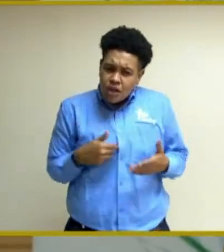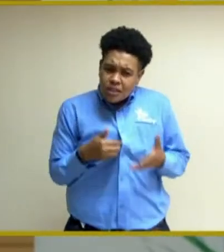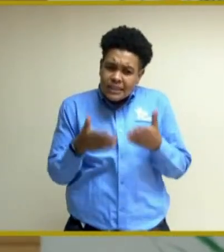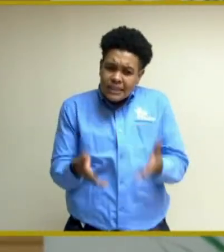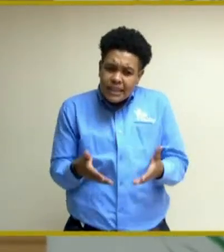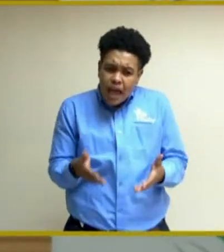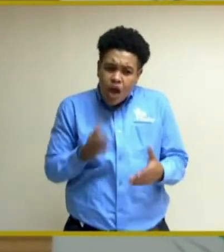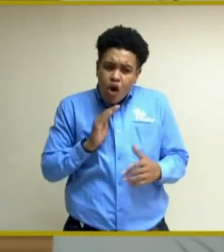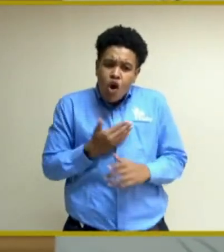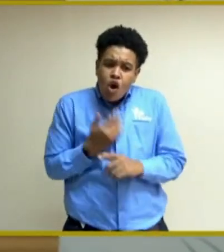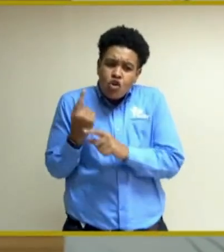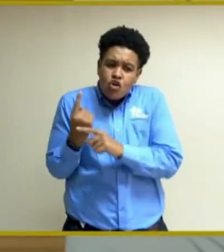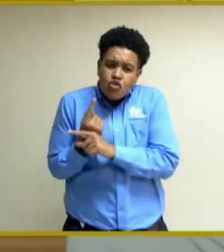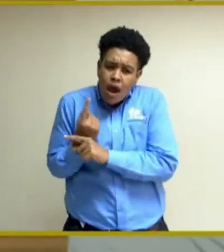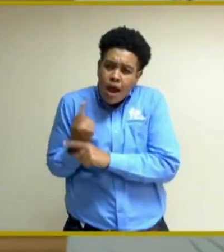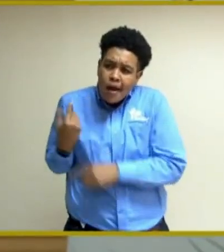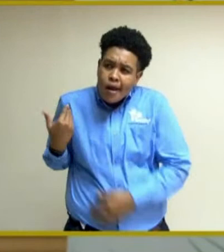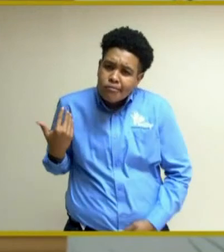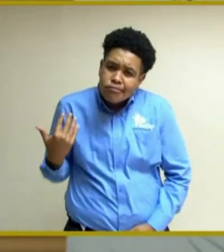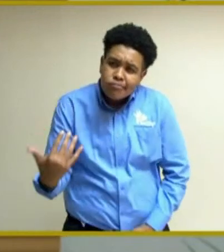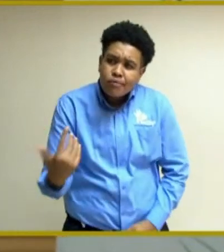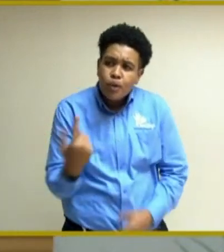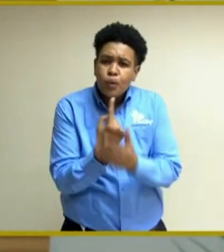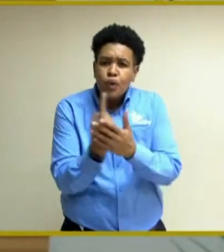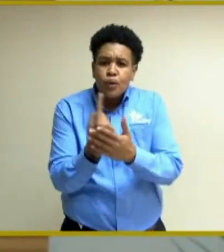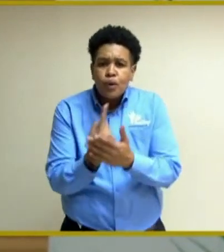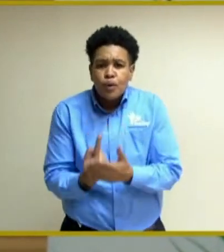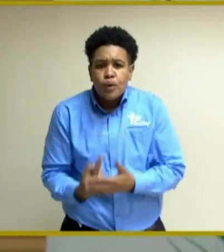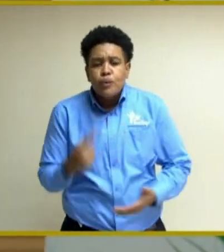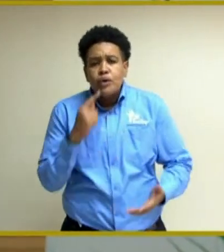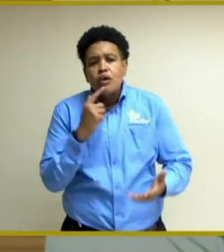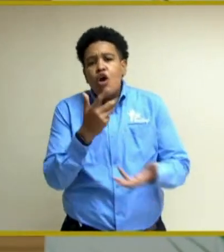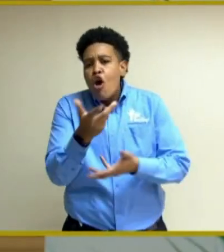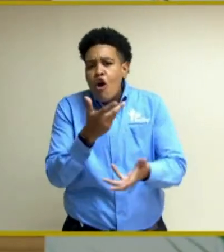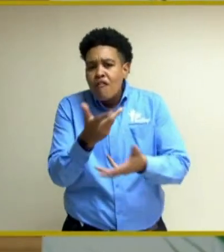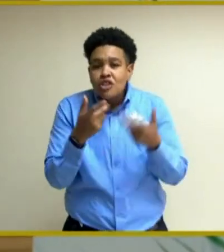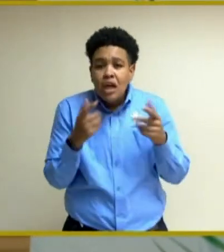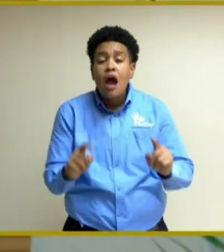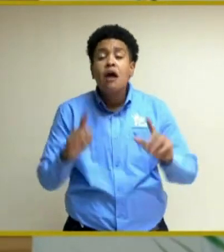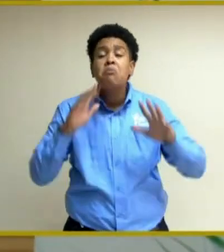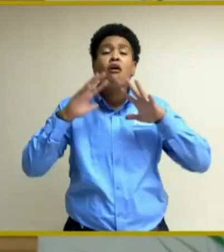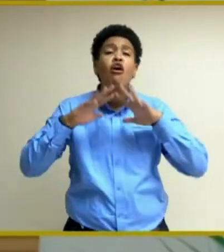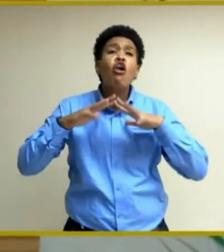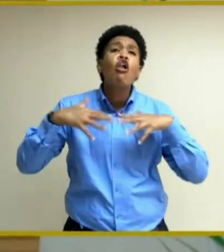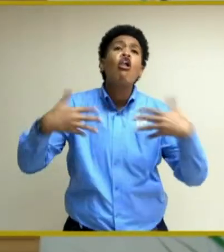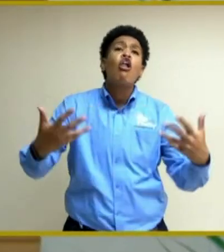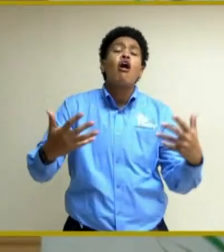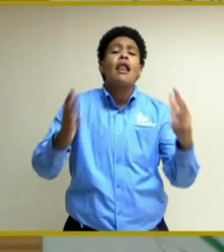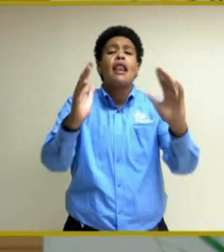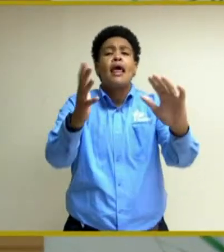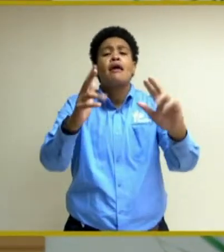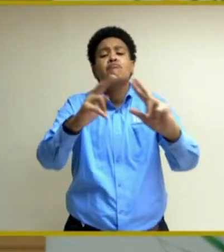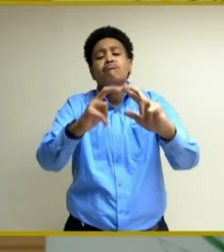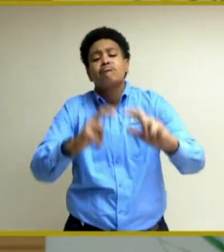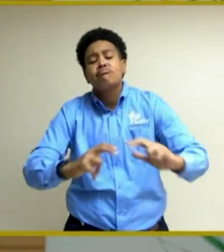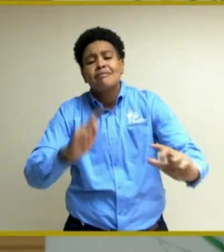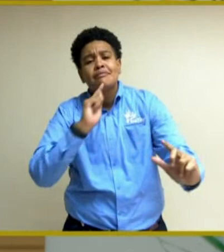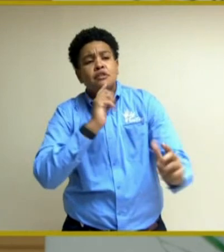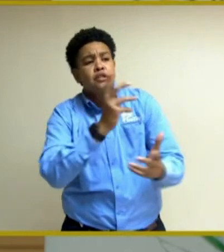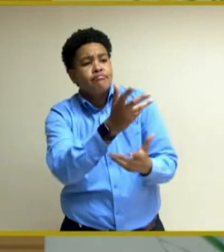on our regular weekly COVID conversations. Lots to explore, to